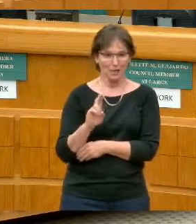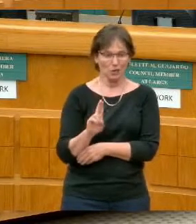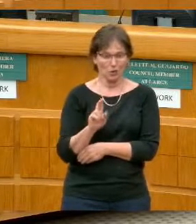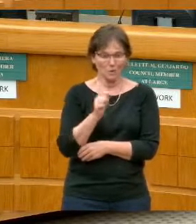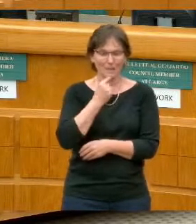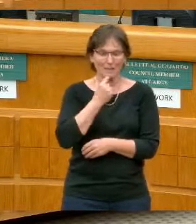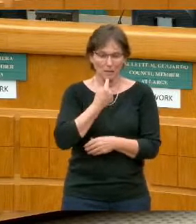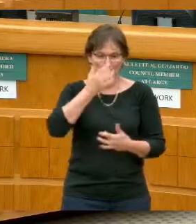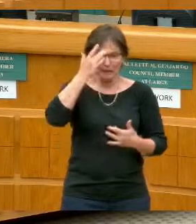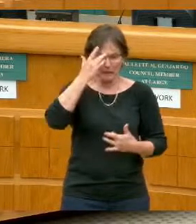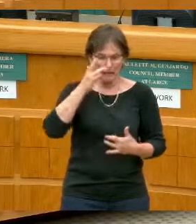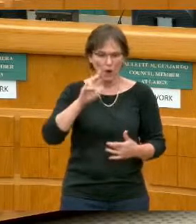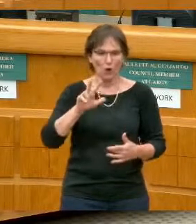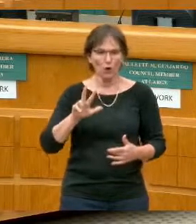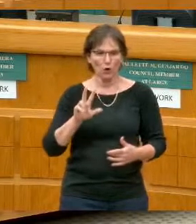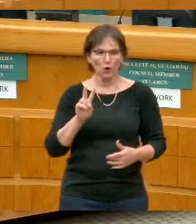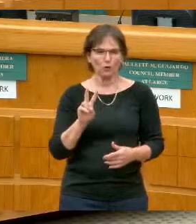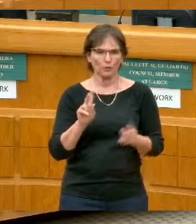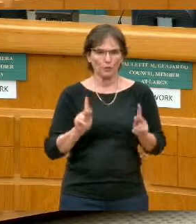COVID-19.